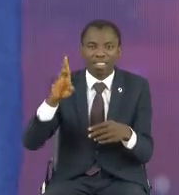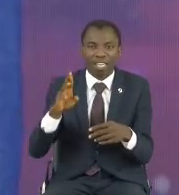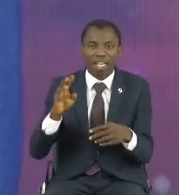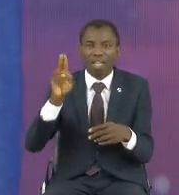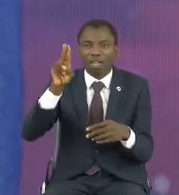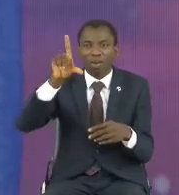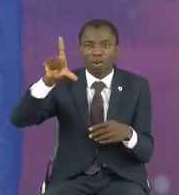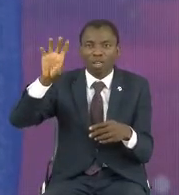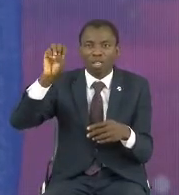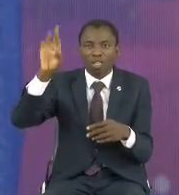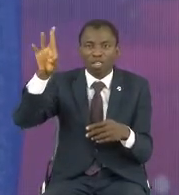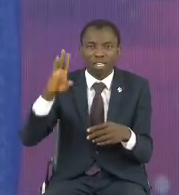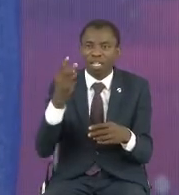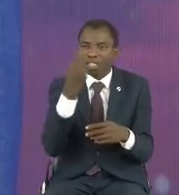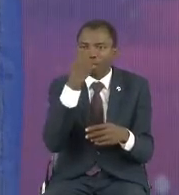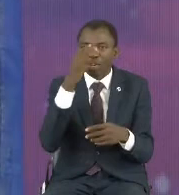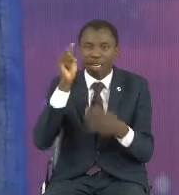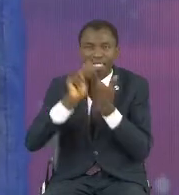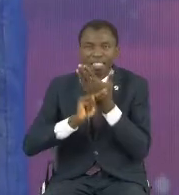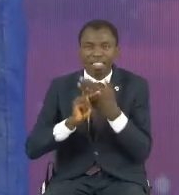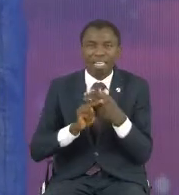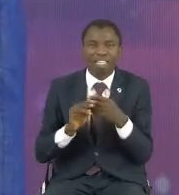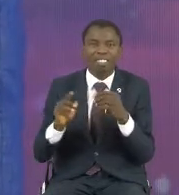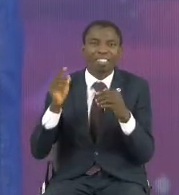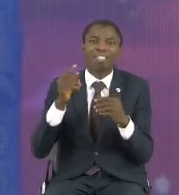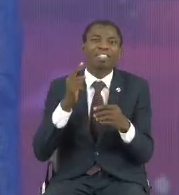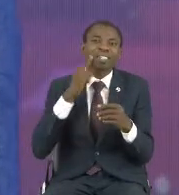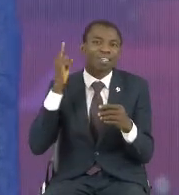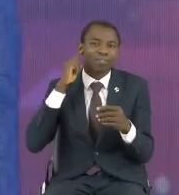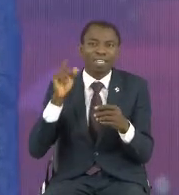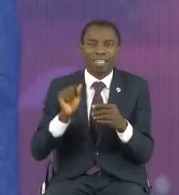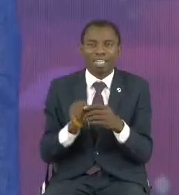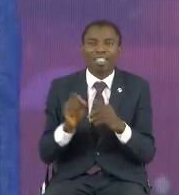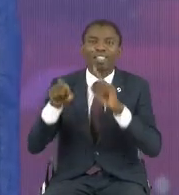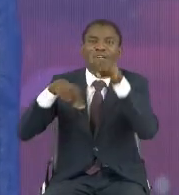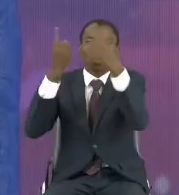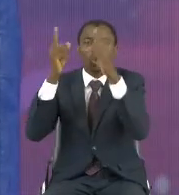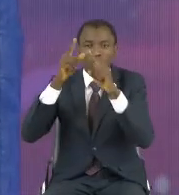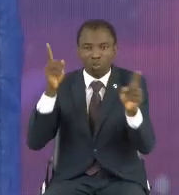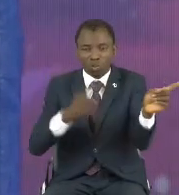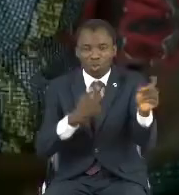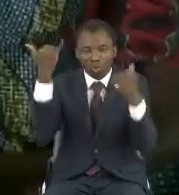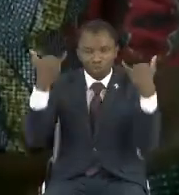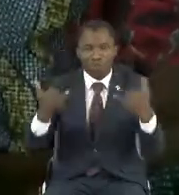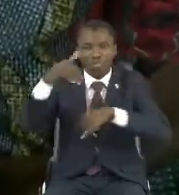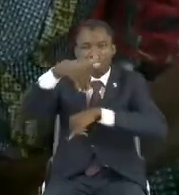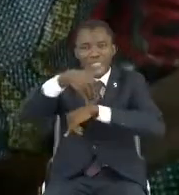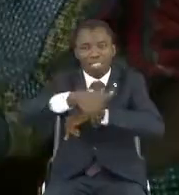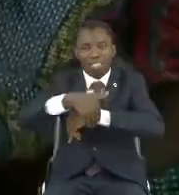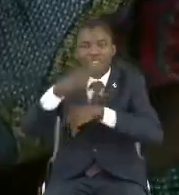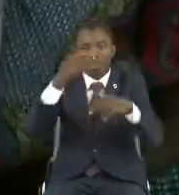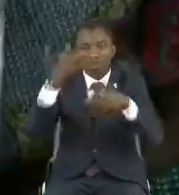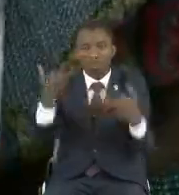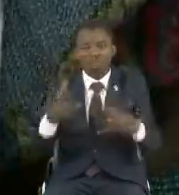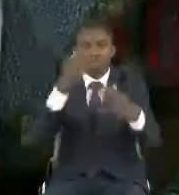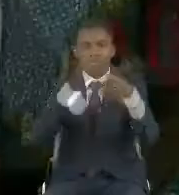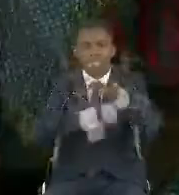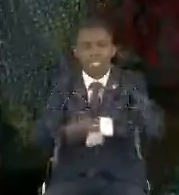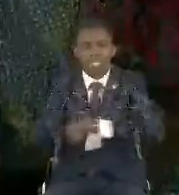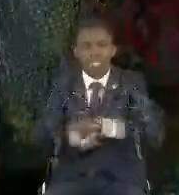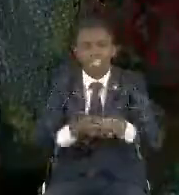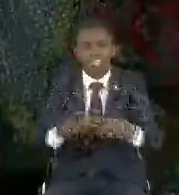blindness, deafness. Today, I'm pointing at you there.